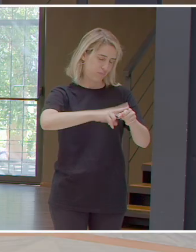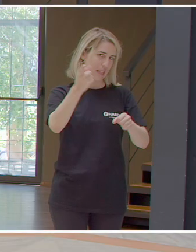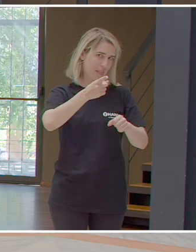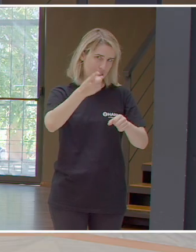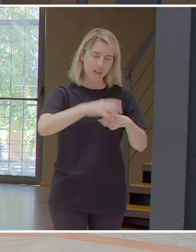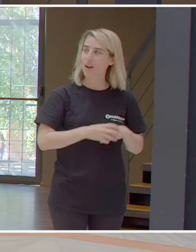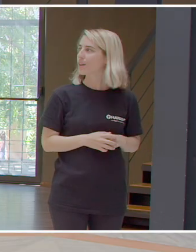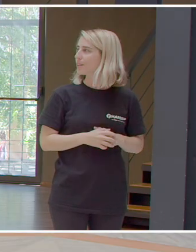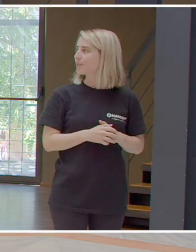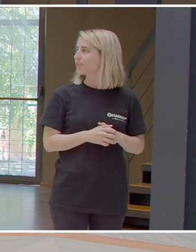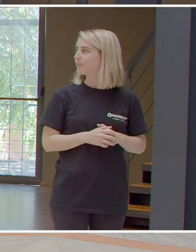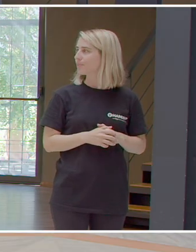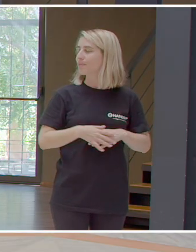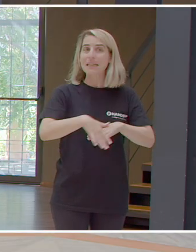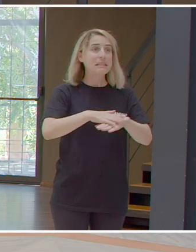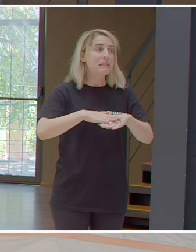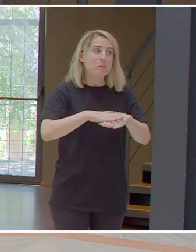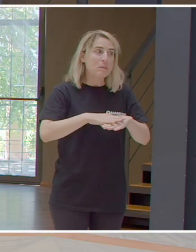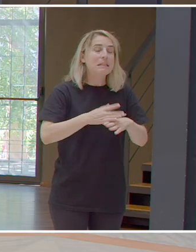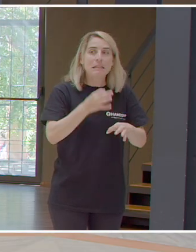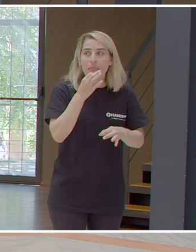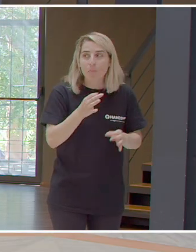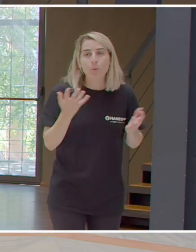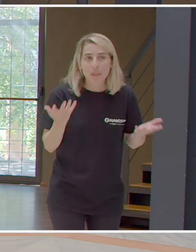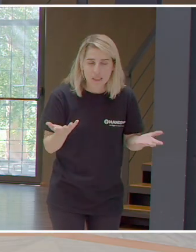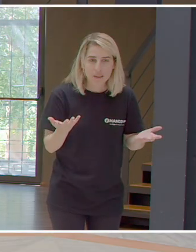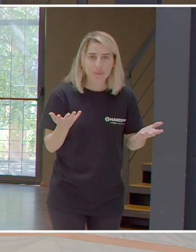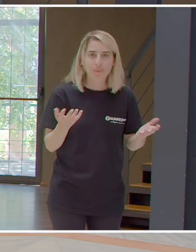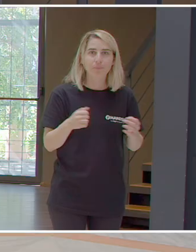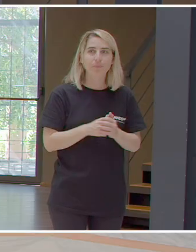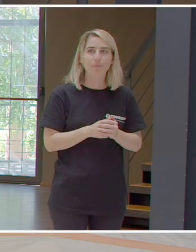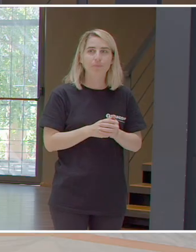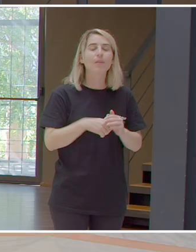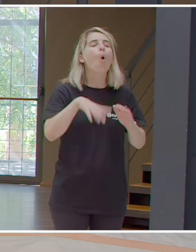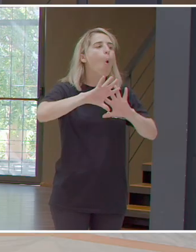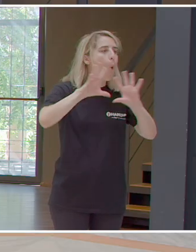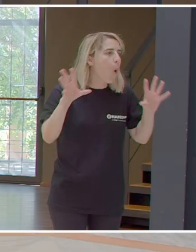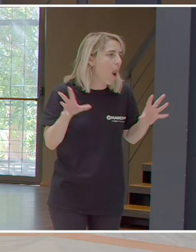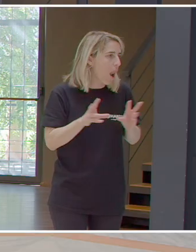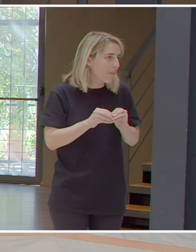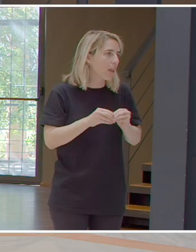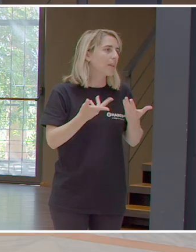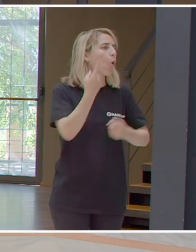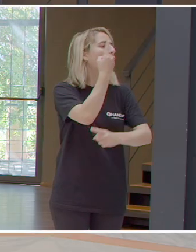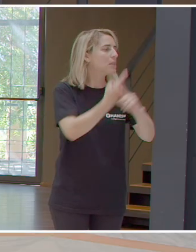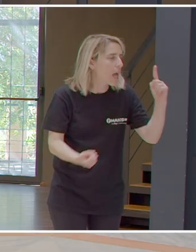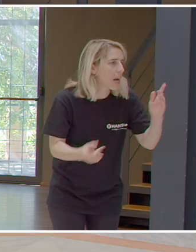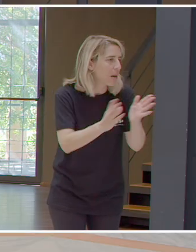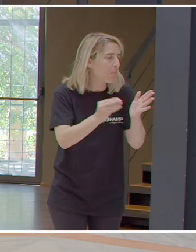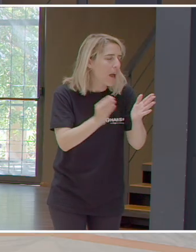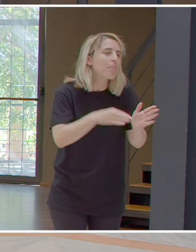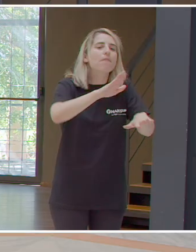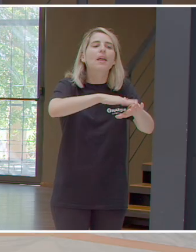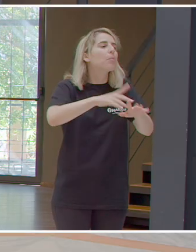statistics. I'm sorry to say, but all risk factors are diet-related. Cholesterol is